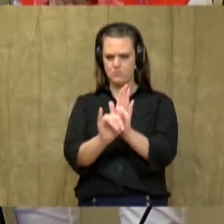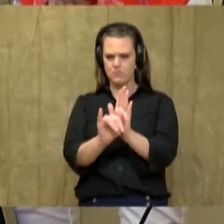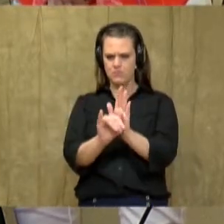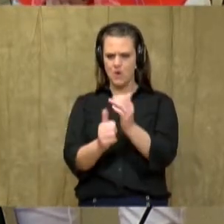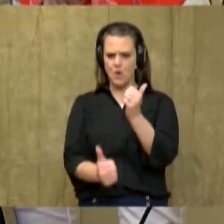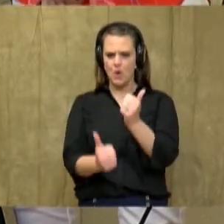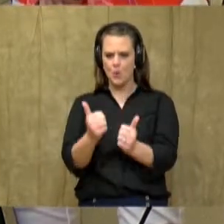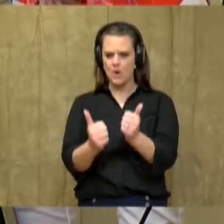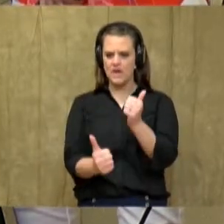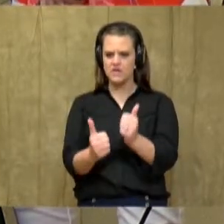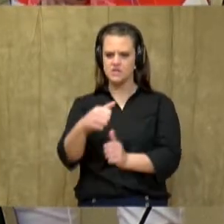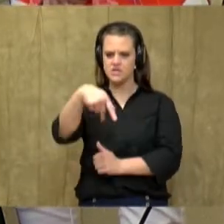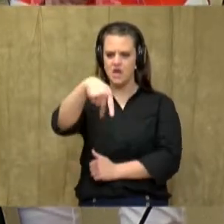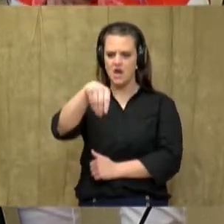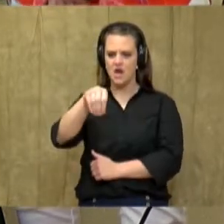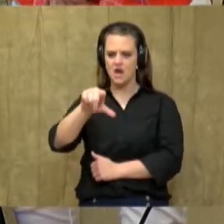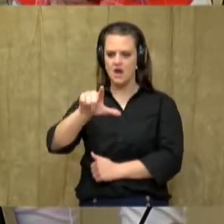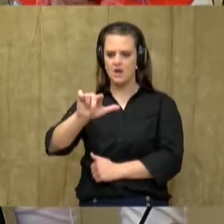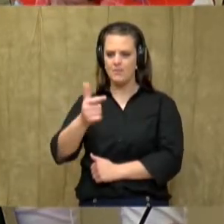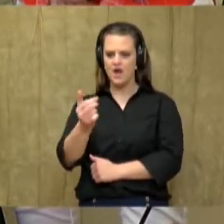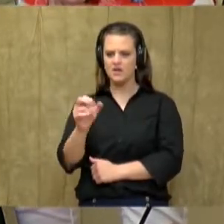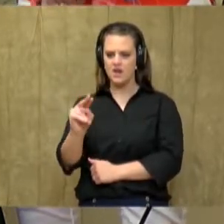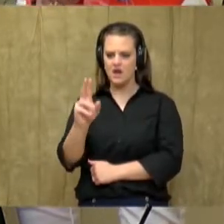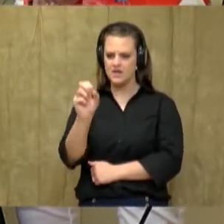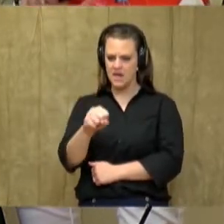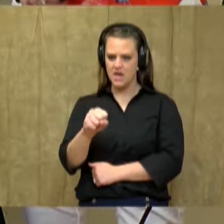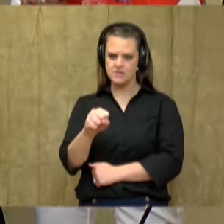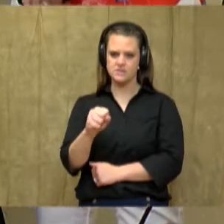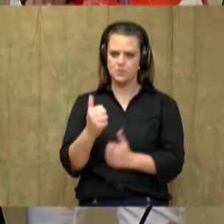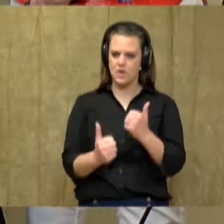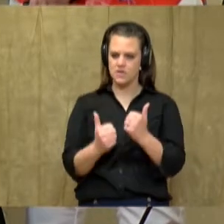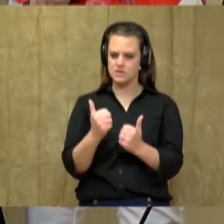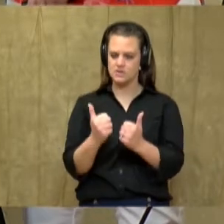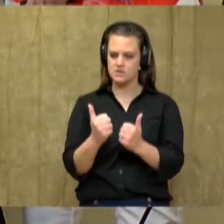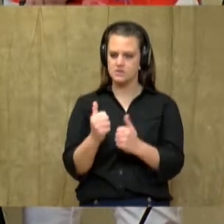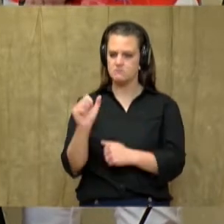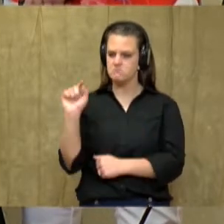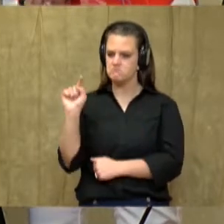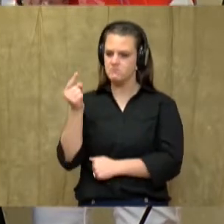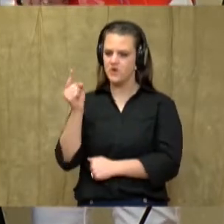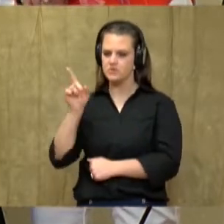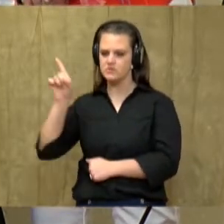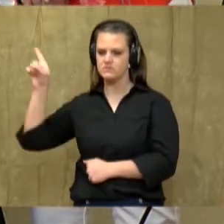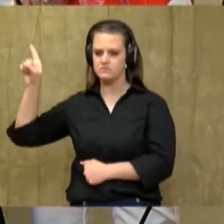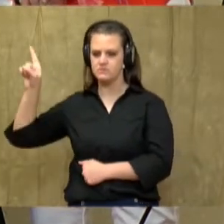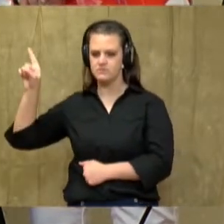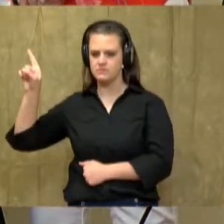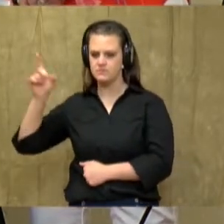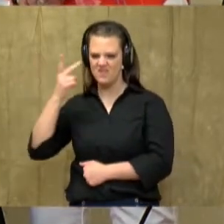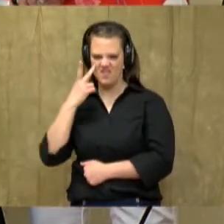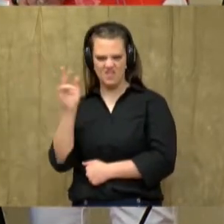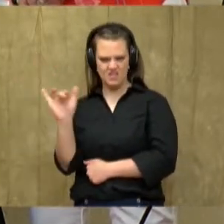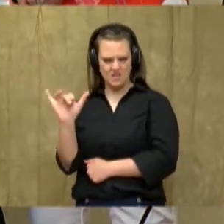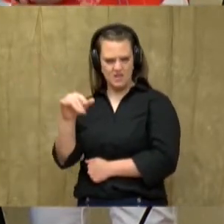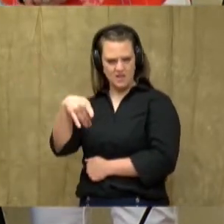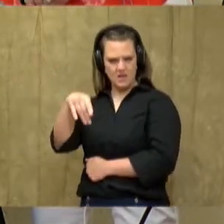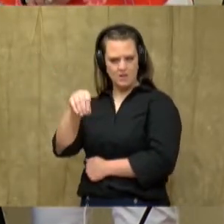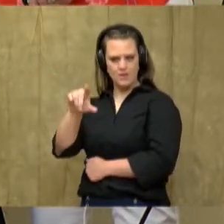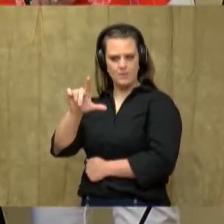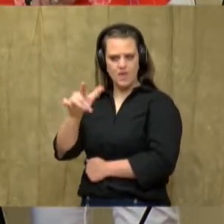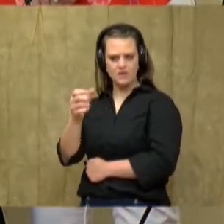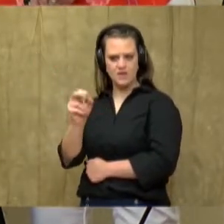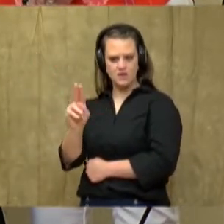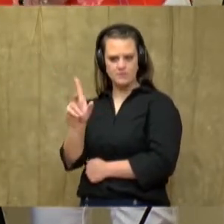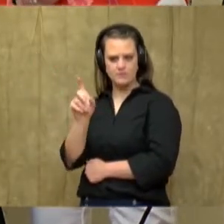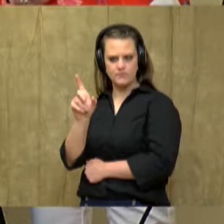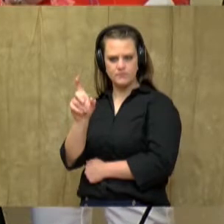of these are polygons or which are not? Let's look at the first one. Does that look like a polygon to you? Well,